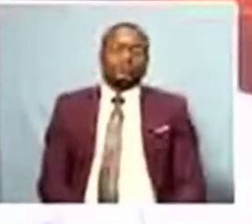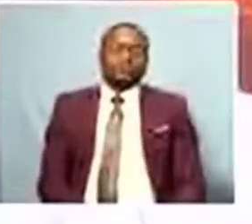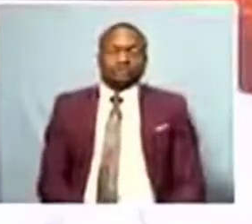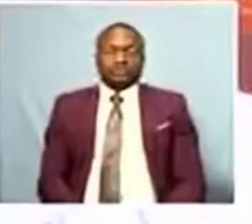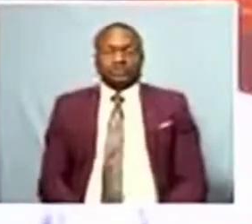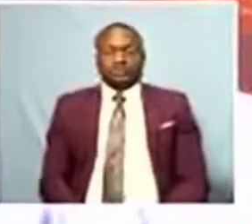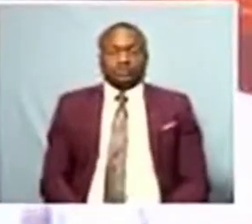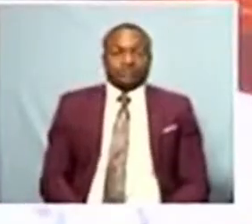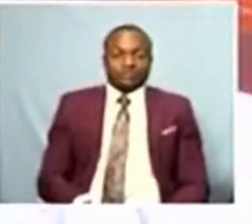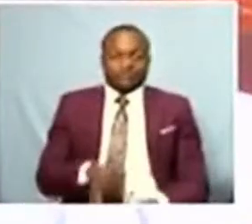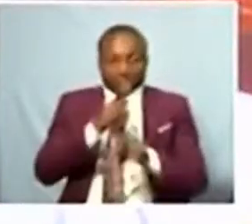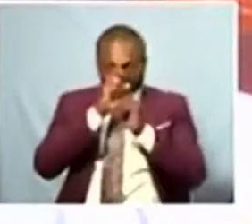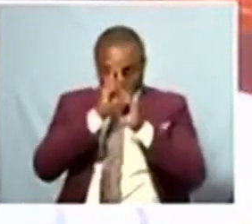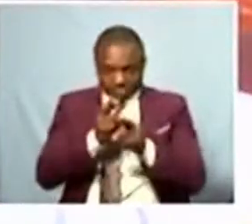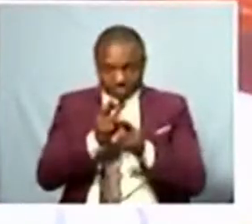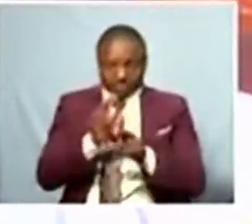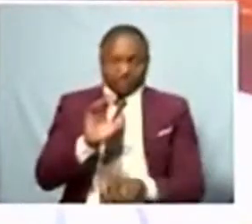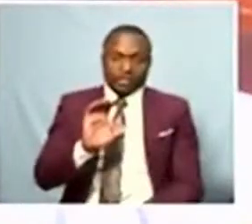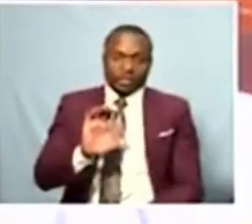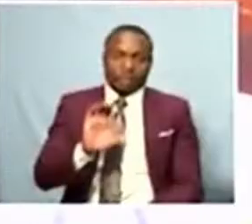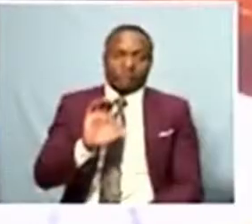Thank you. Honourable Chibuye's question.